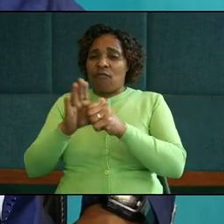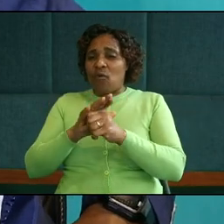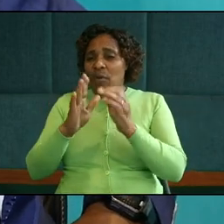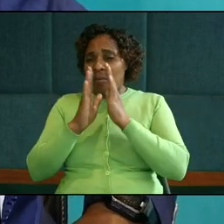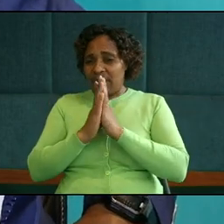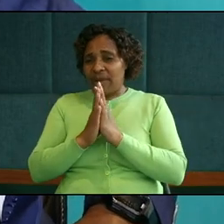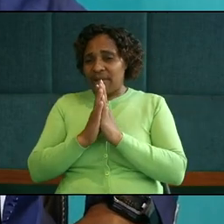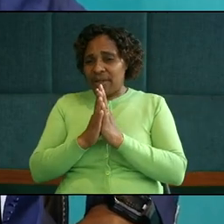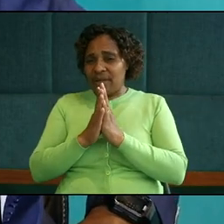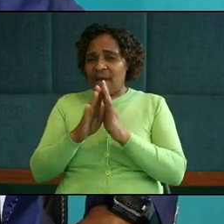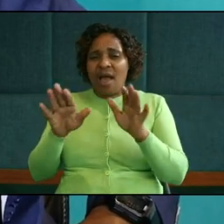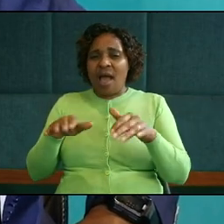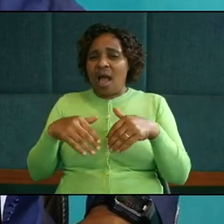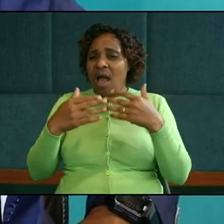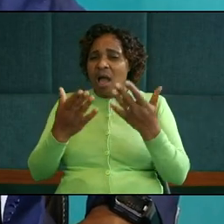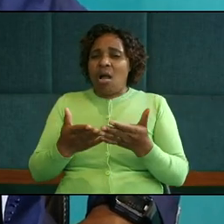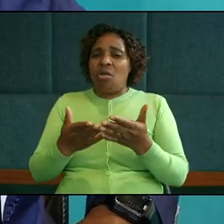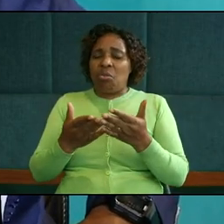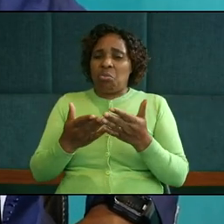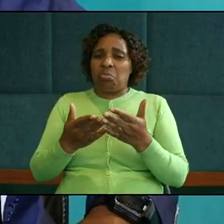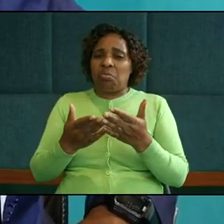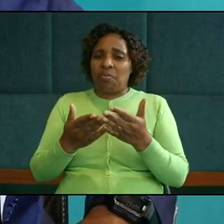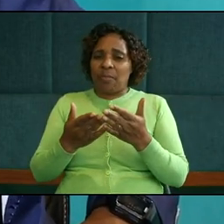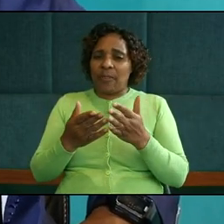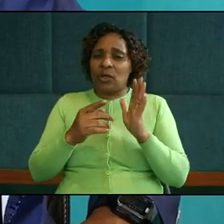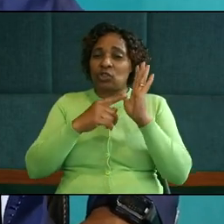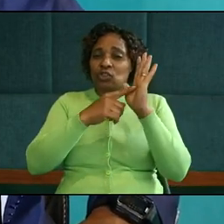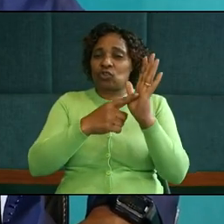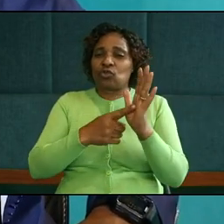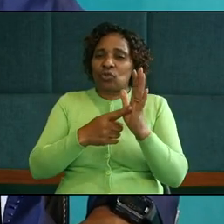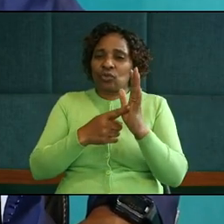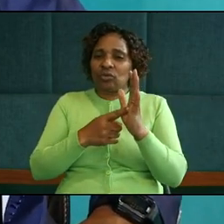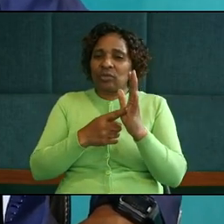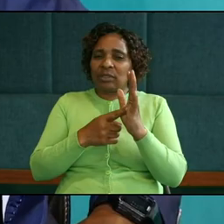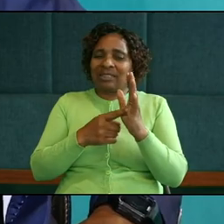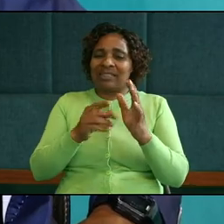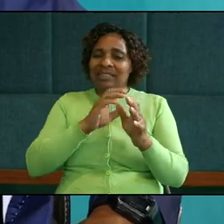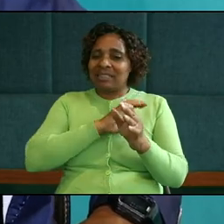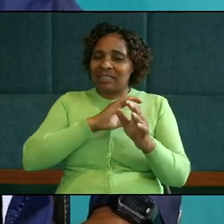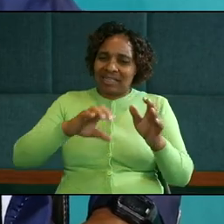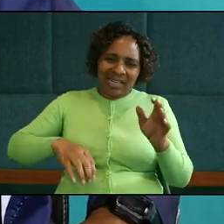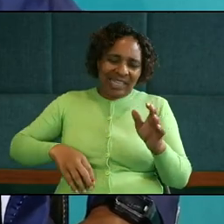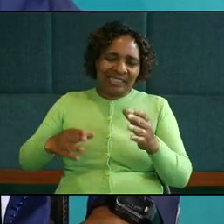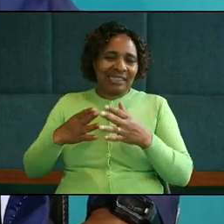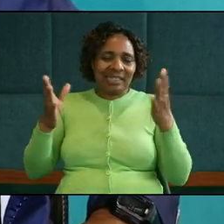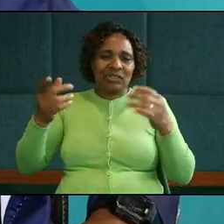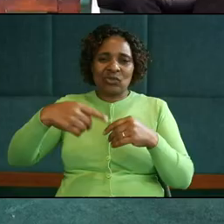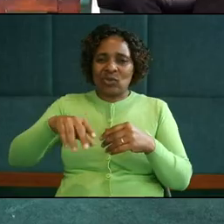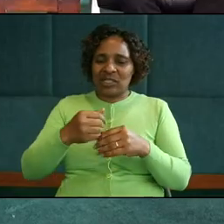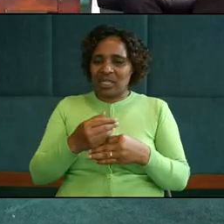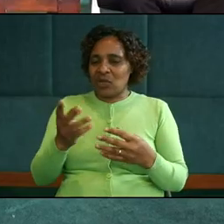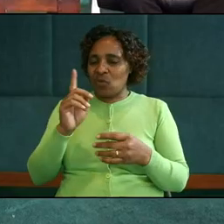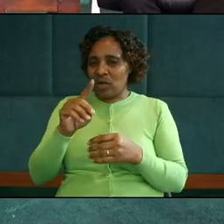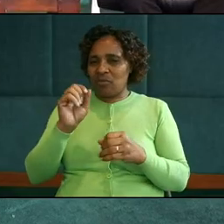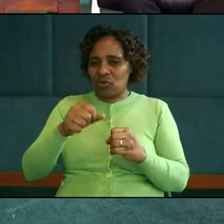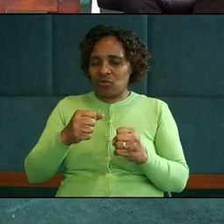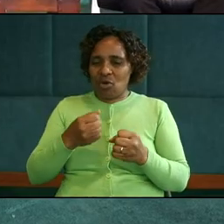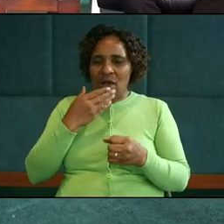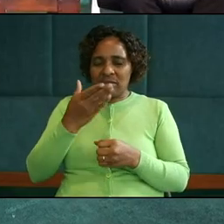know, how does the power of prayer demonstrate Christ's grace to us? This is really for anyone. Anyone can answer this.